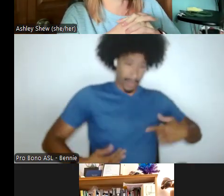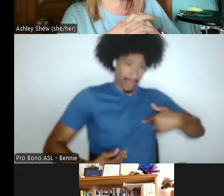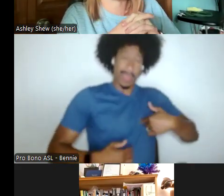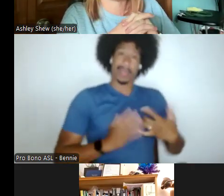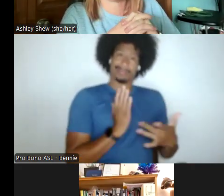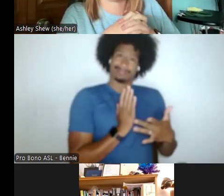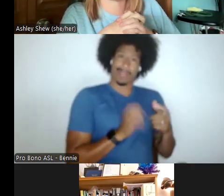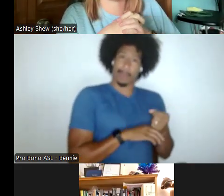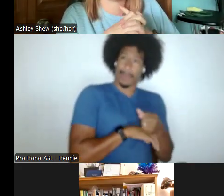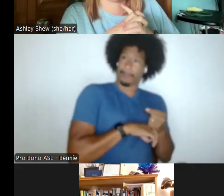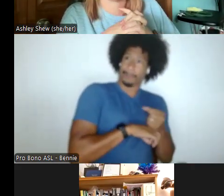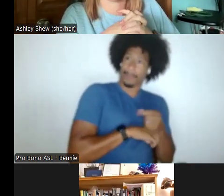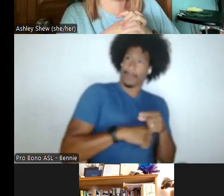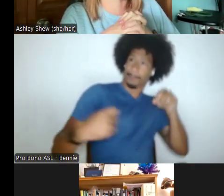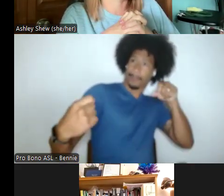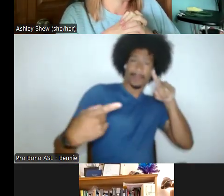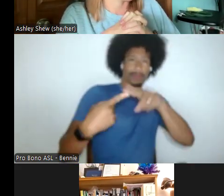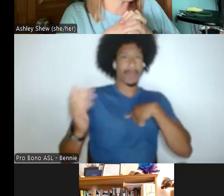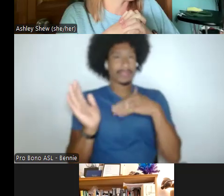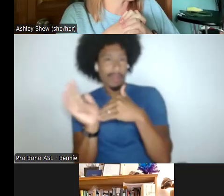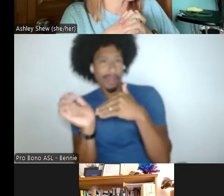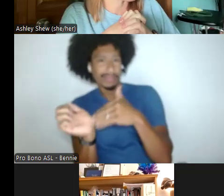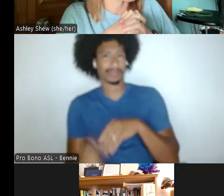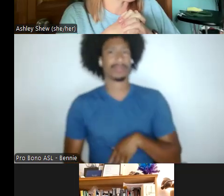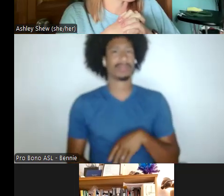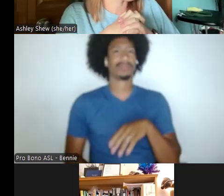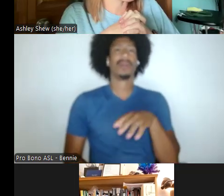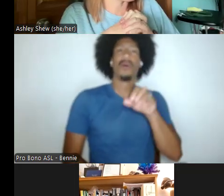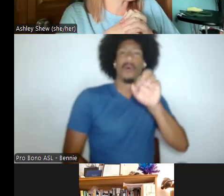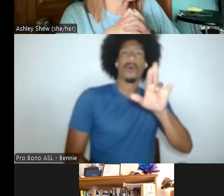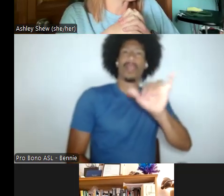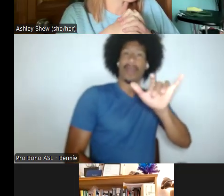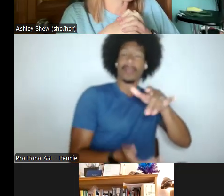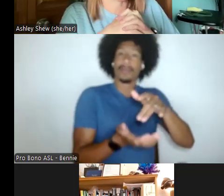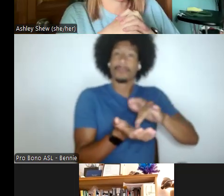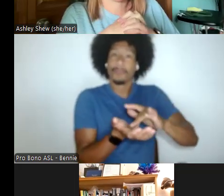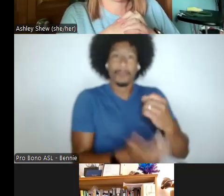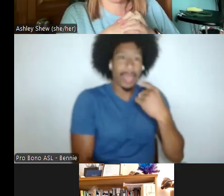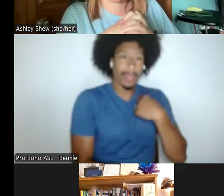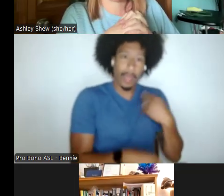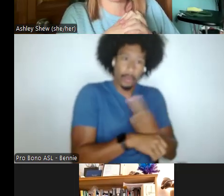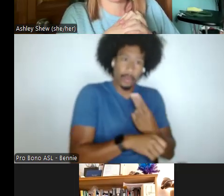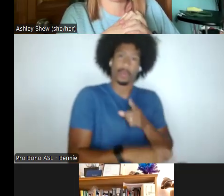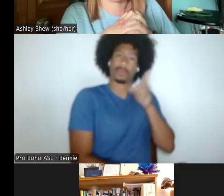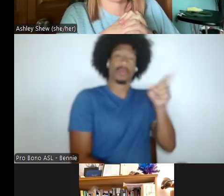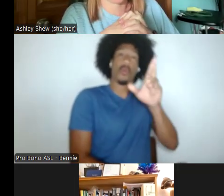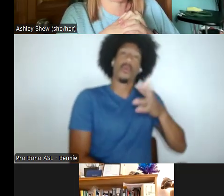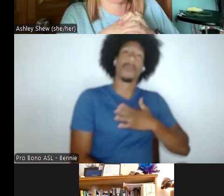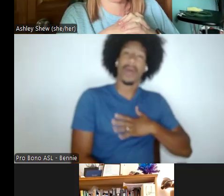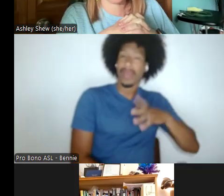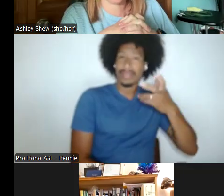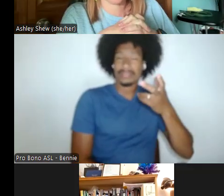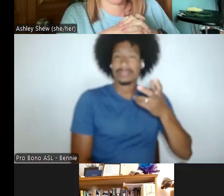like the pills that I take and join my body, or, my hearing aids or my prosthetic limb, these are things that